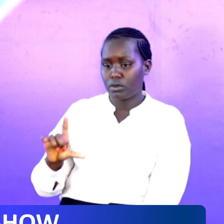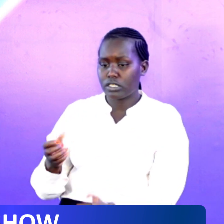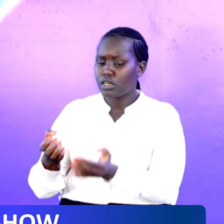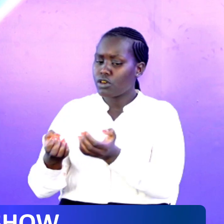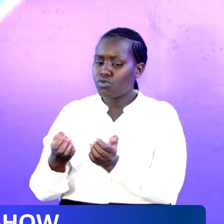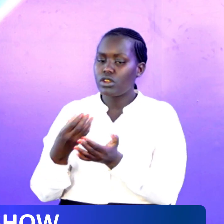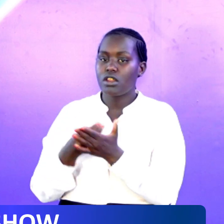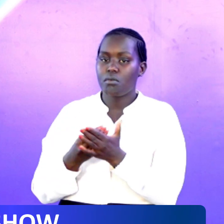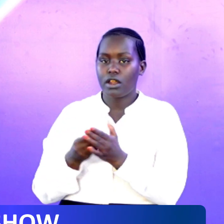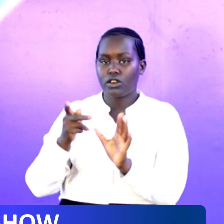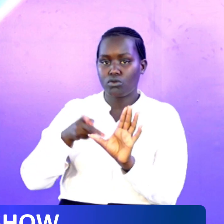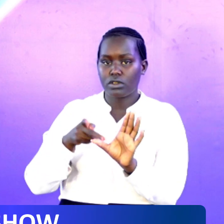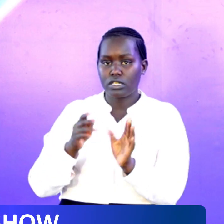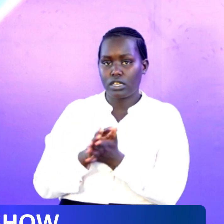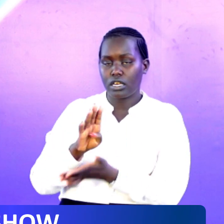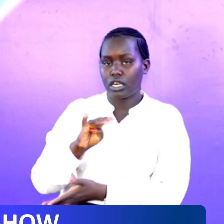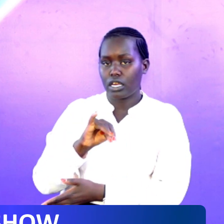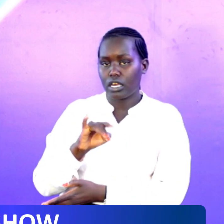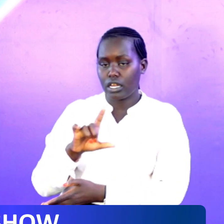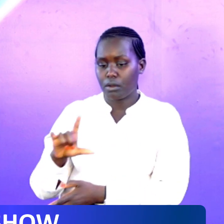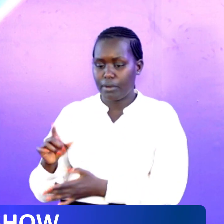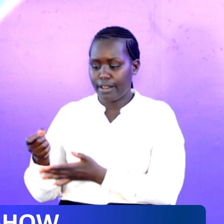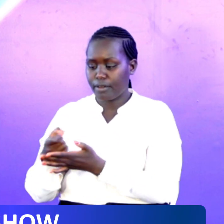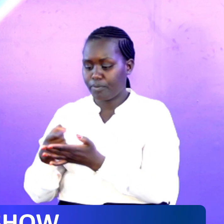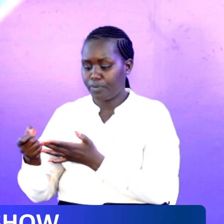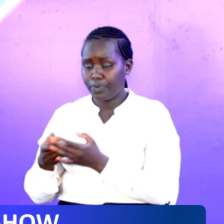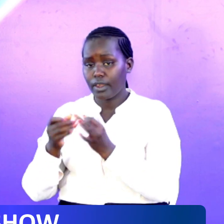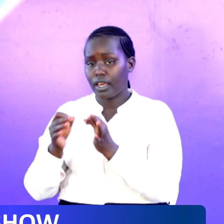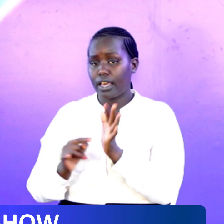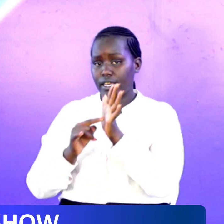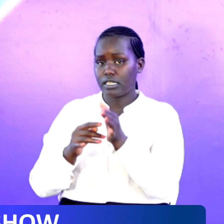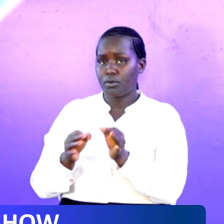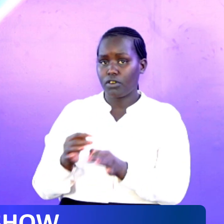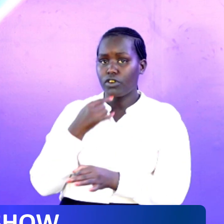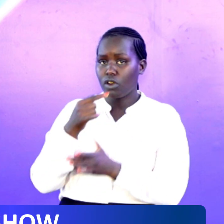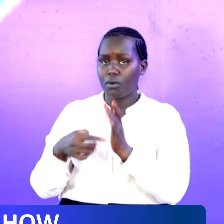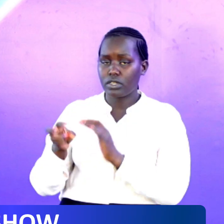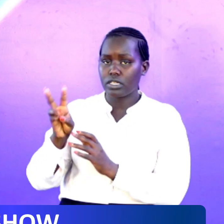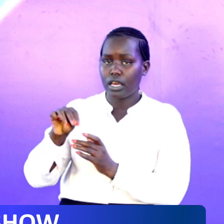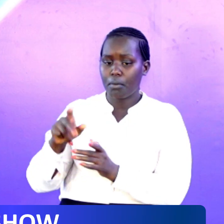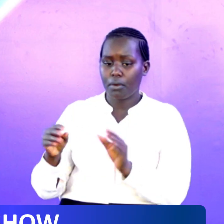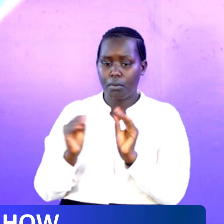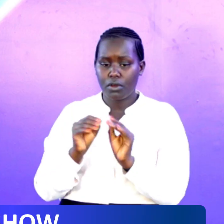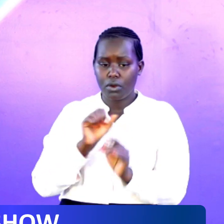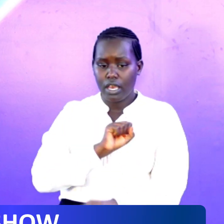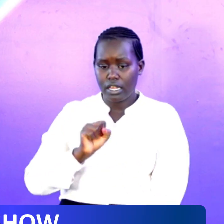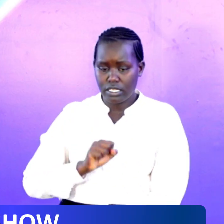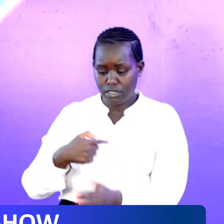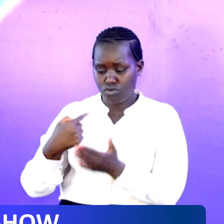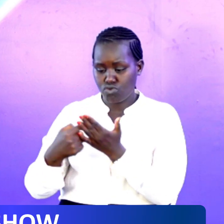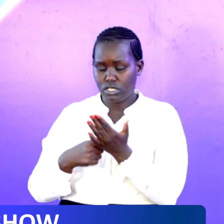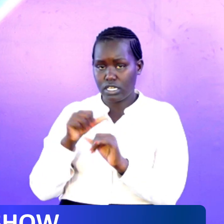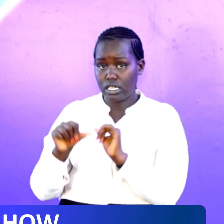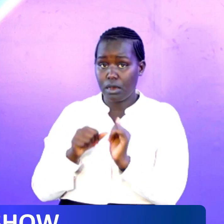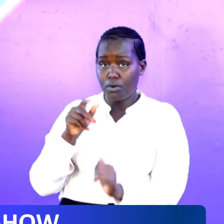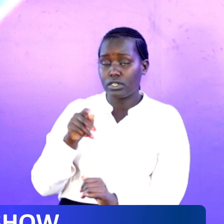participate in bill drafting? For example, if they tell me MPs are meeting in the Senate to discuss the bill, and you